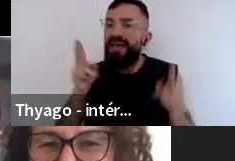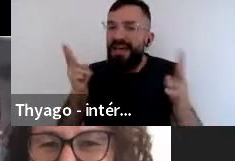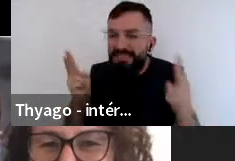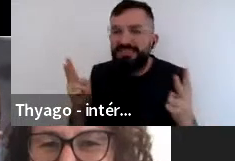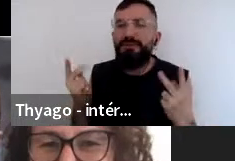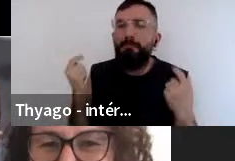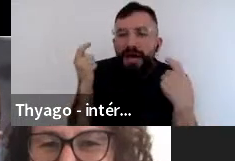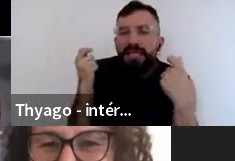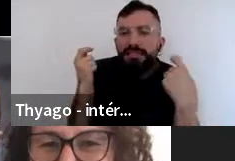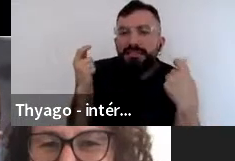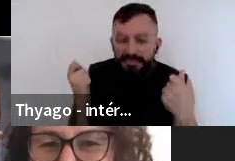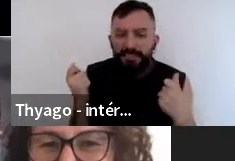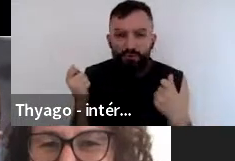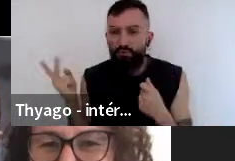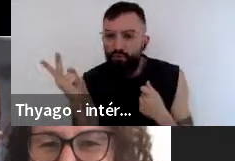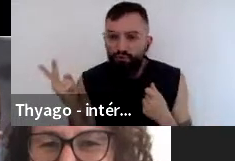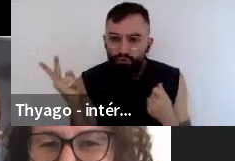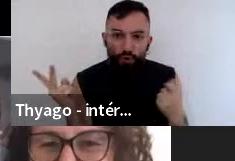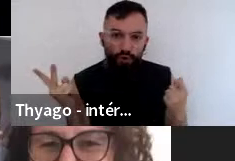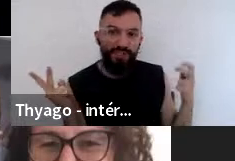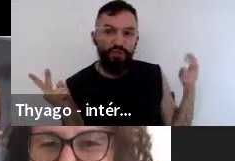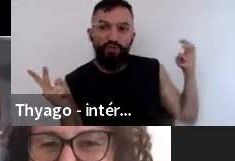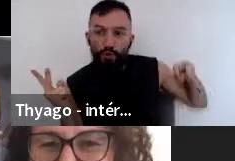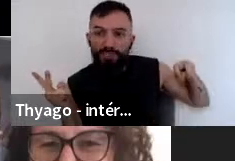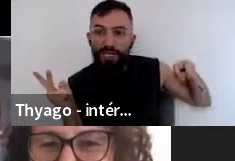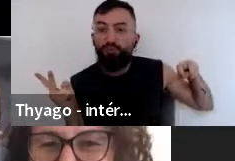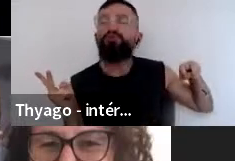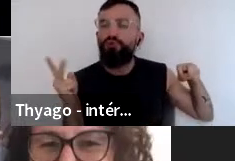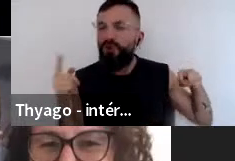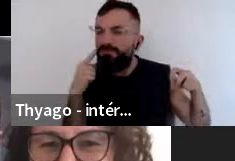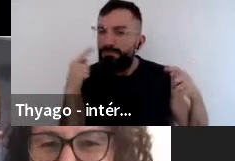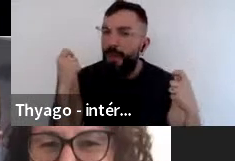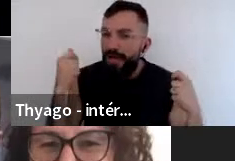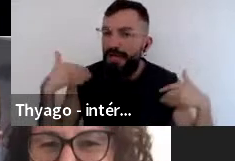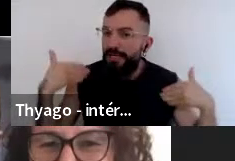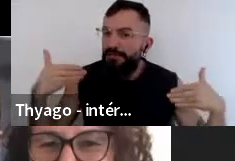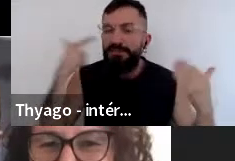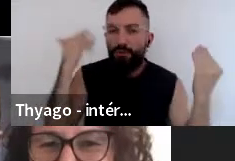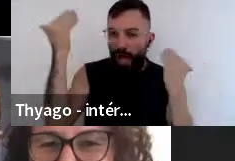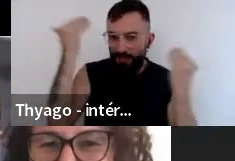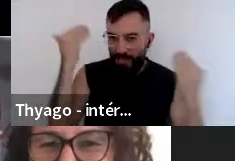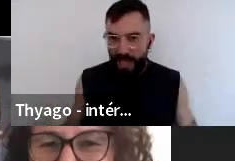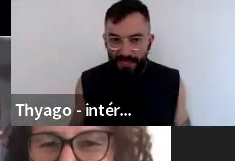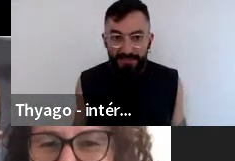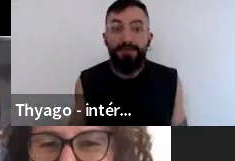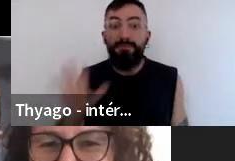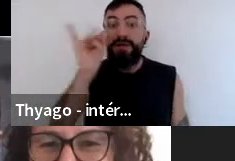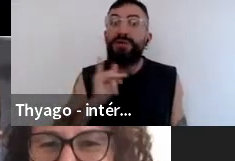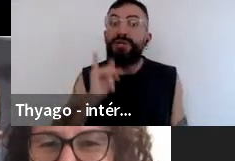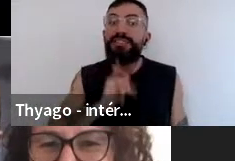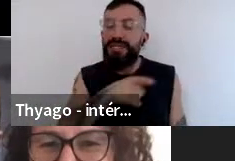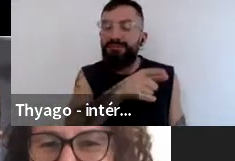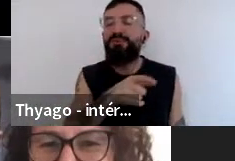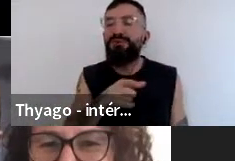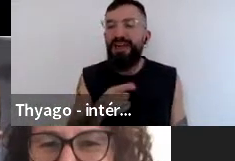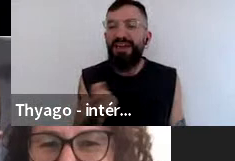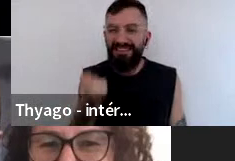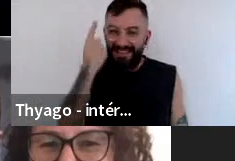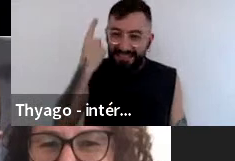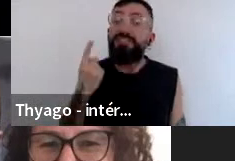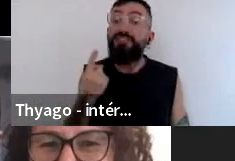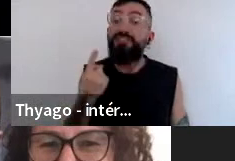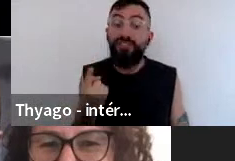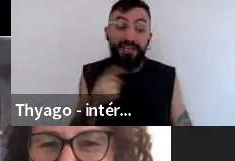Jr.'s. Another interesting result they report has to do with the